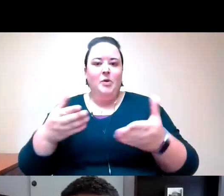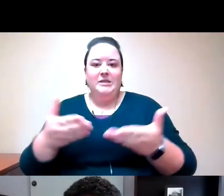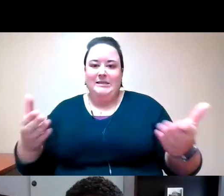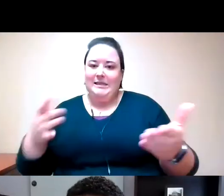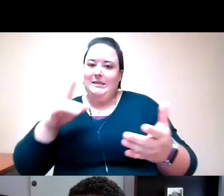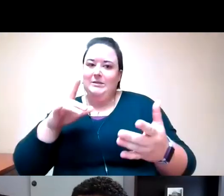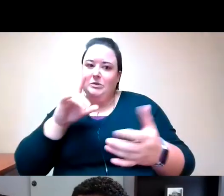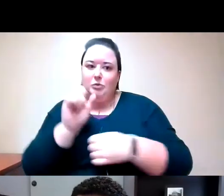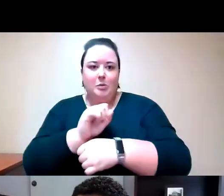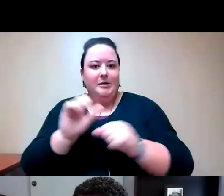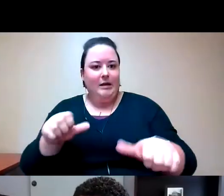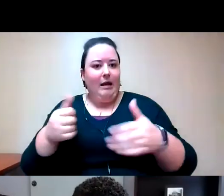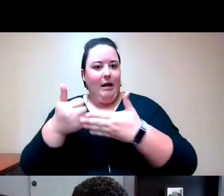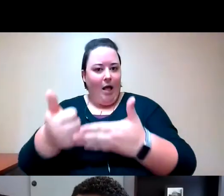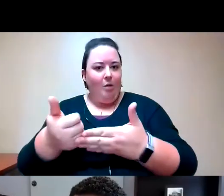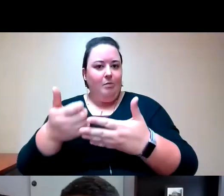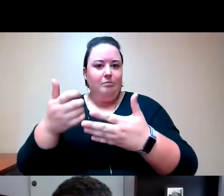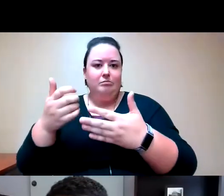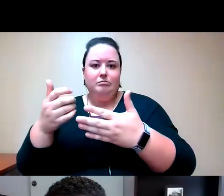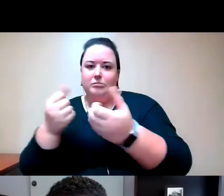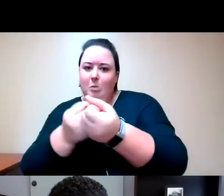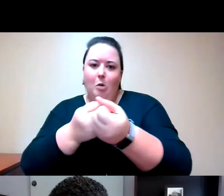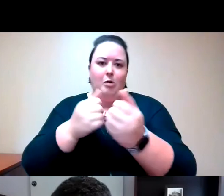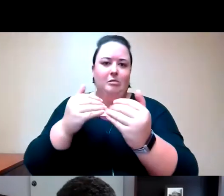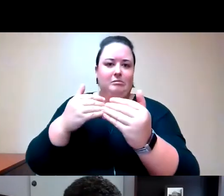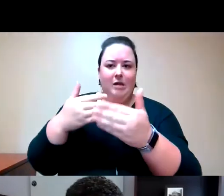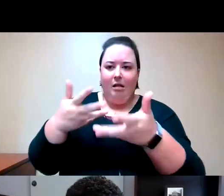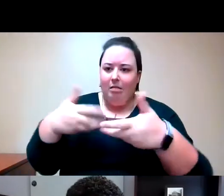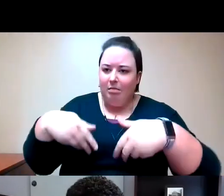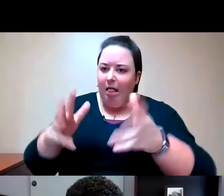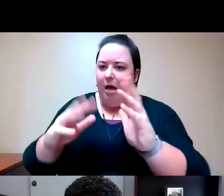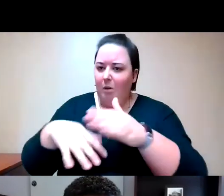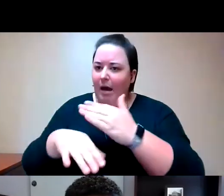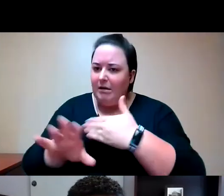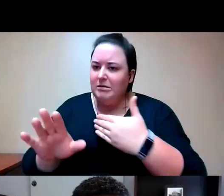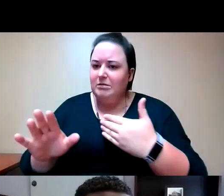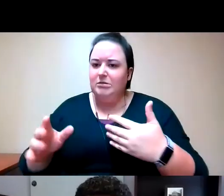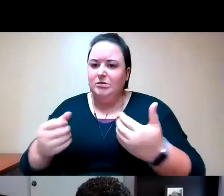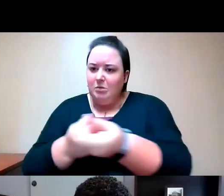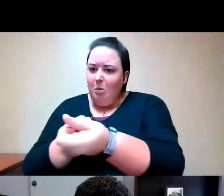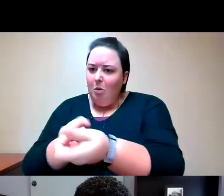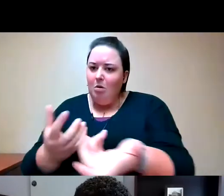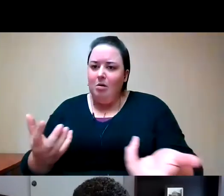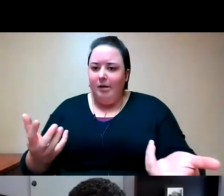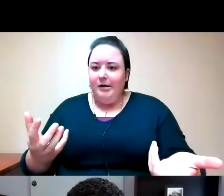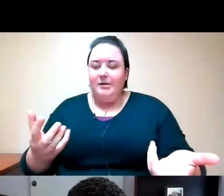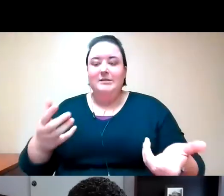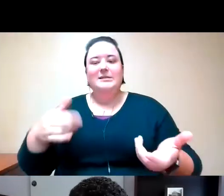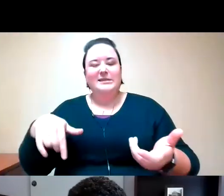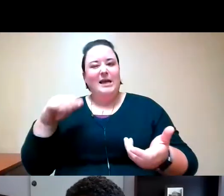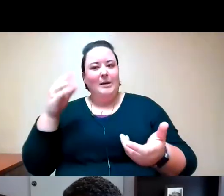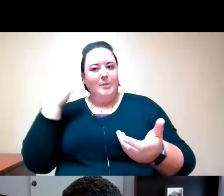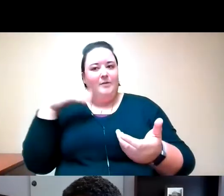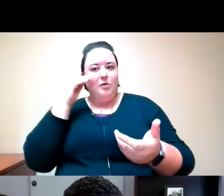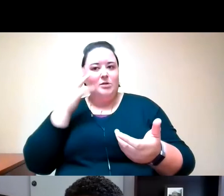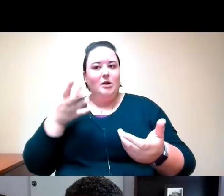we're trying to reconceptualize what these equitable opportunities can look like. Because I mentioned earlier that each of us can do